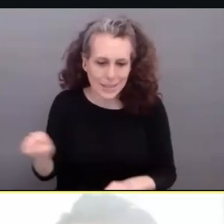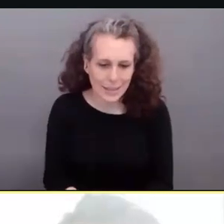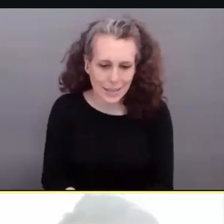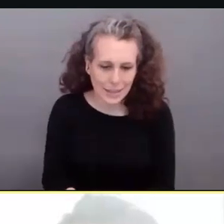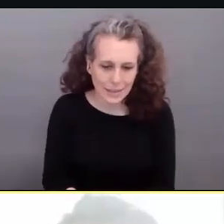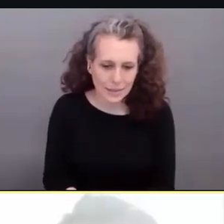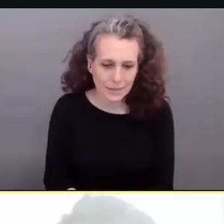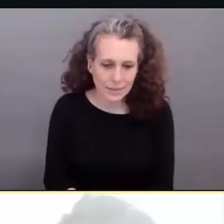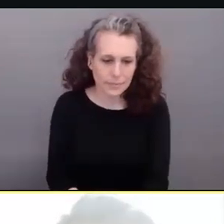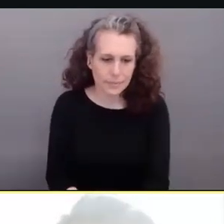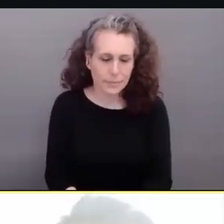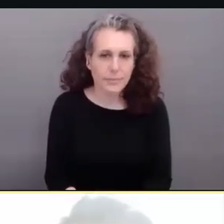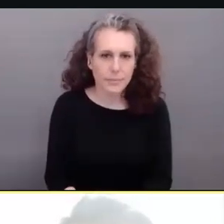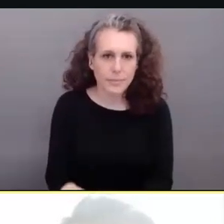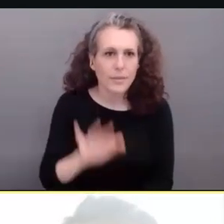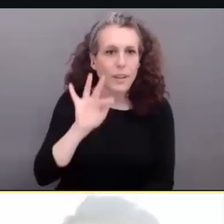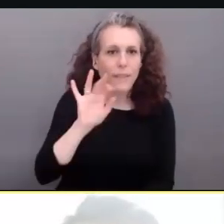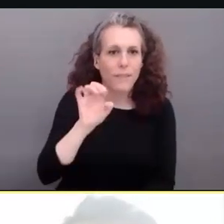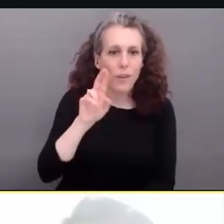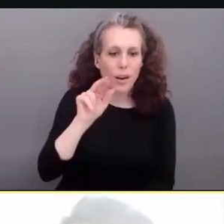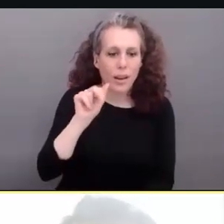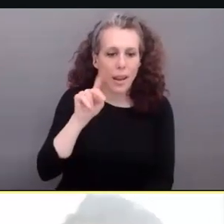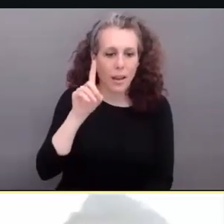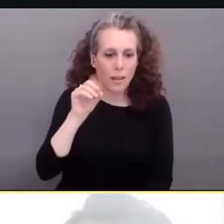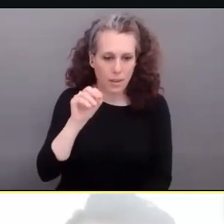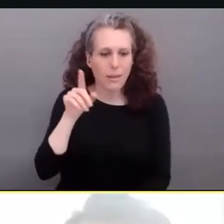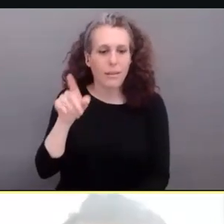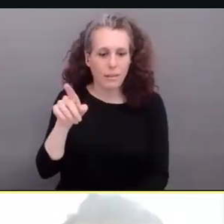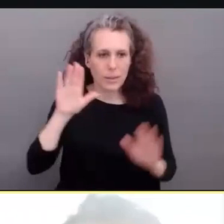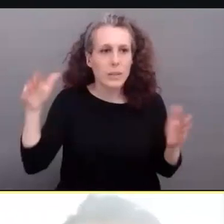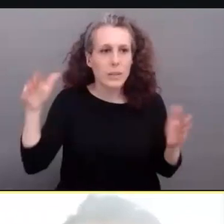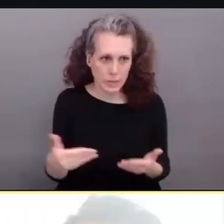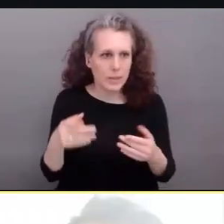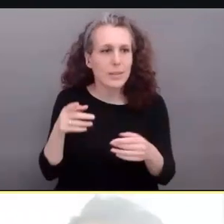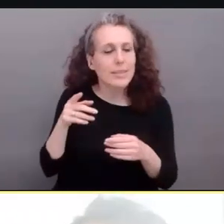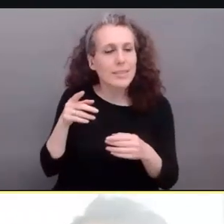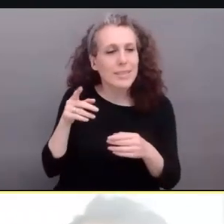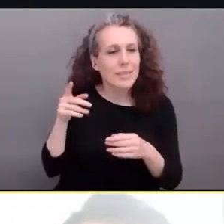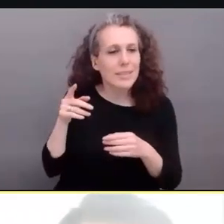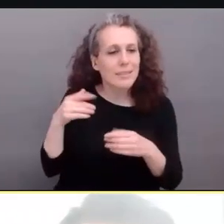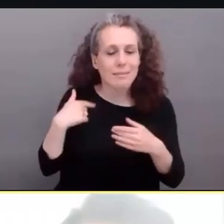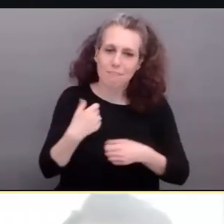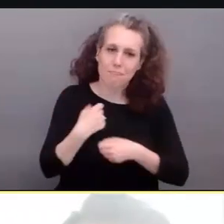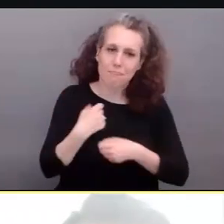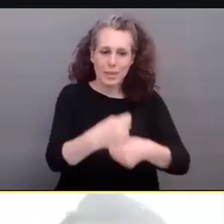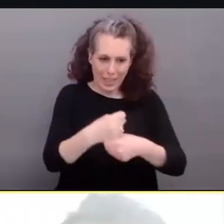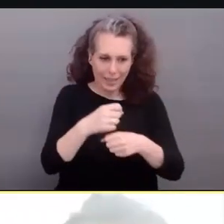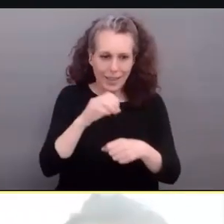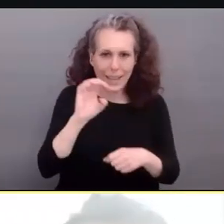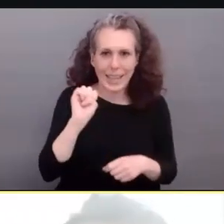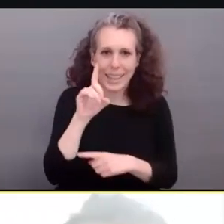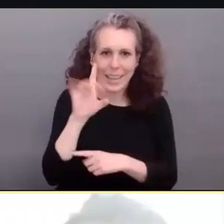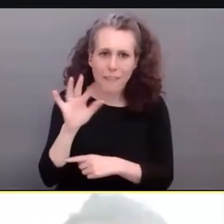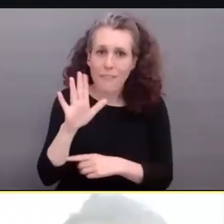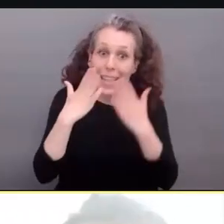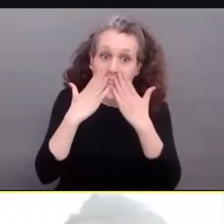So as Fernando introduced, I'm Meher Akopian, representing the European Disability Forum. Thank you very much for